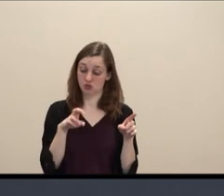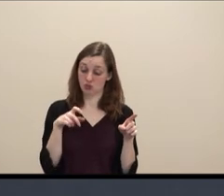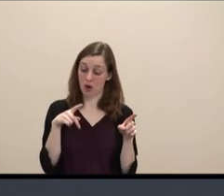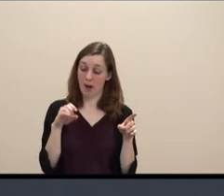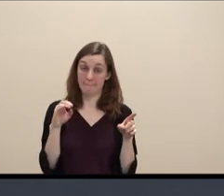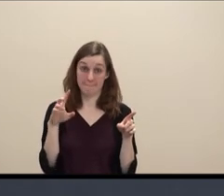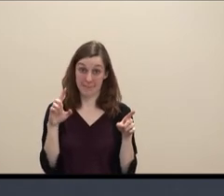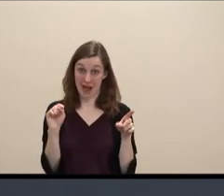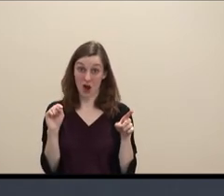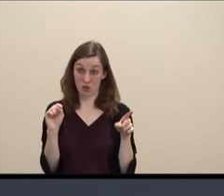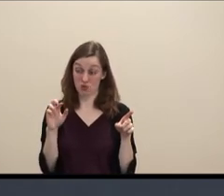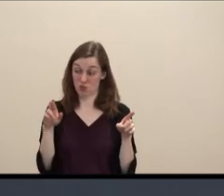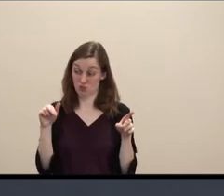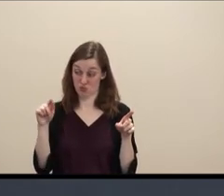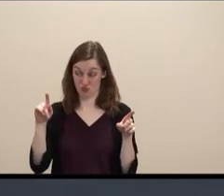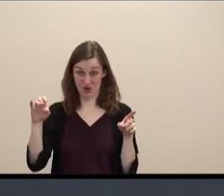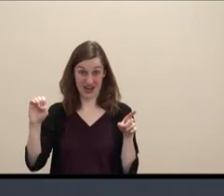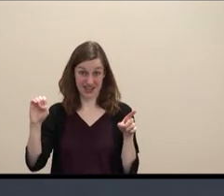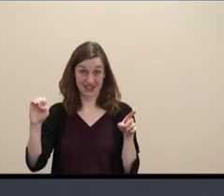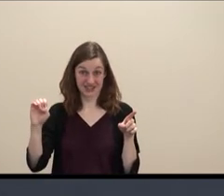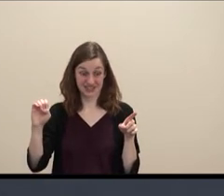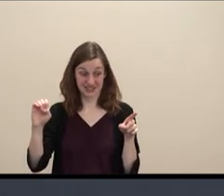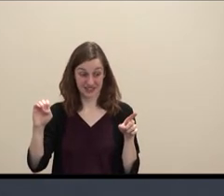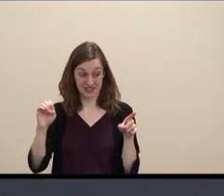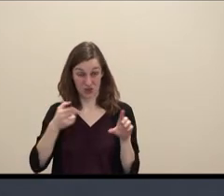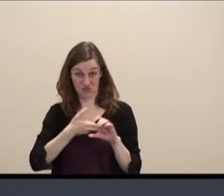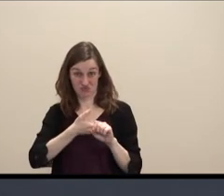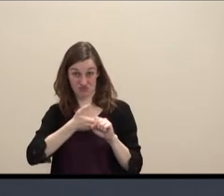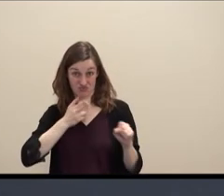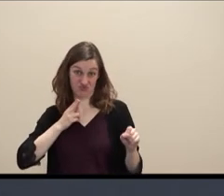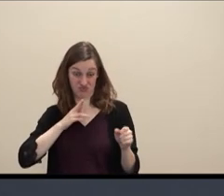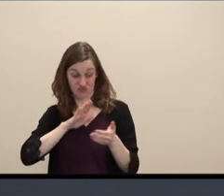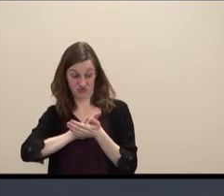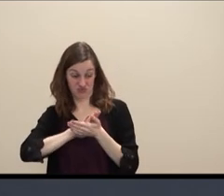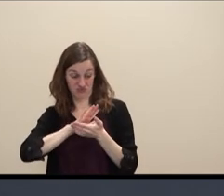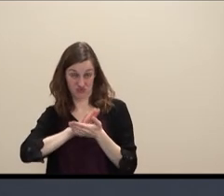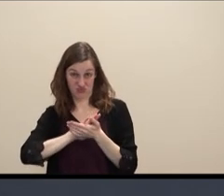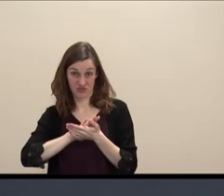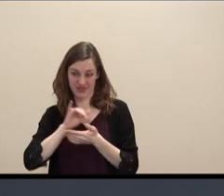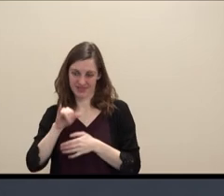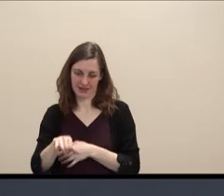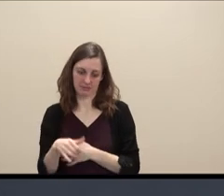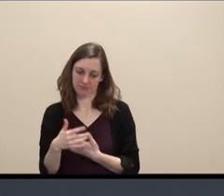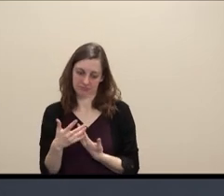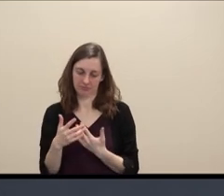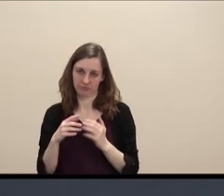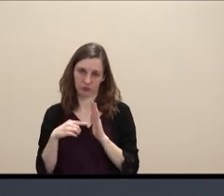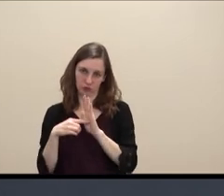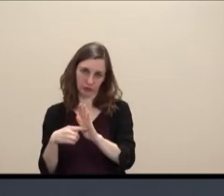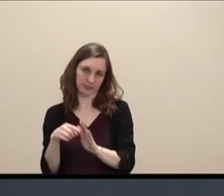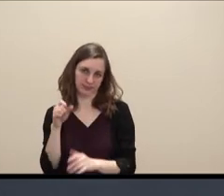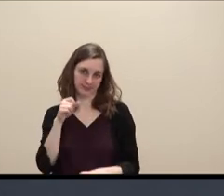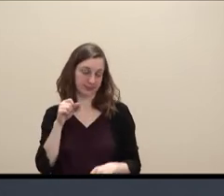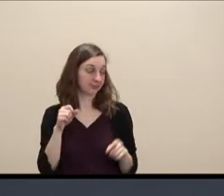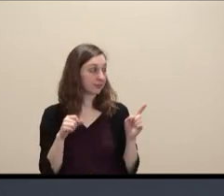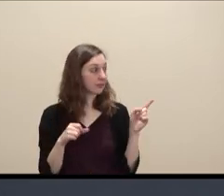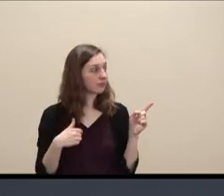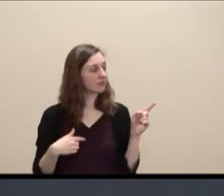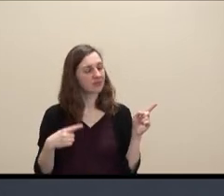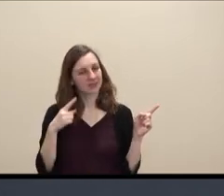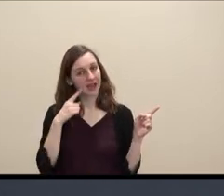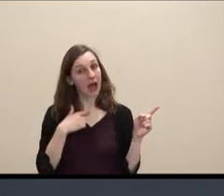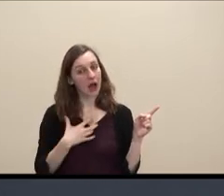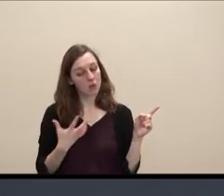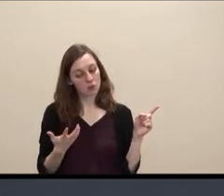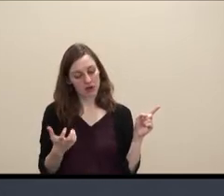that. Mm-hmm. I think it's those systems and structures to support instruction that we've been working to put in place. So I'd like to have Dina